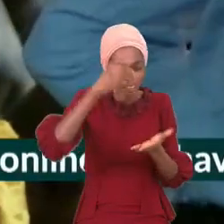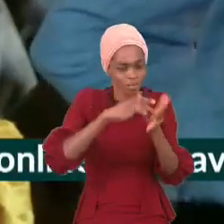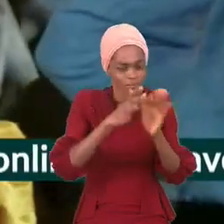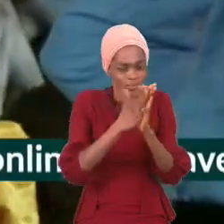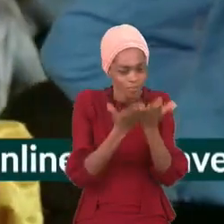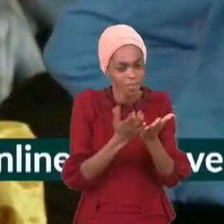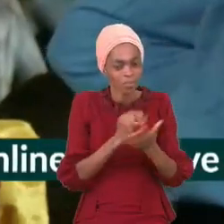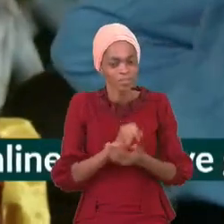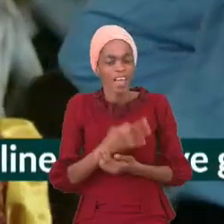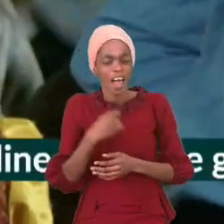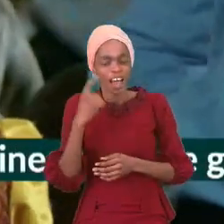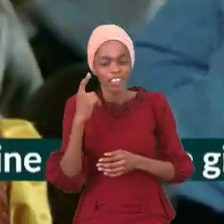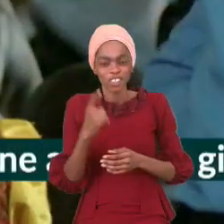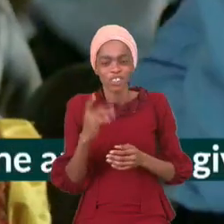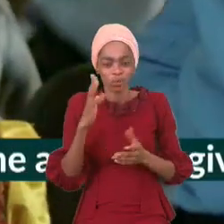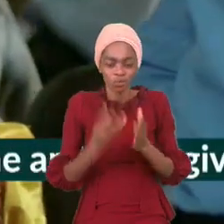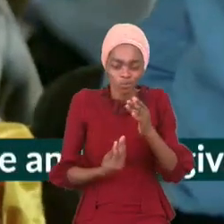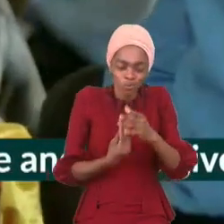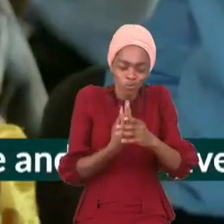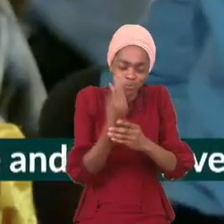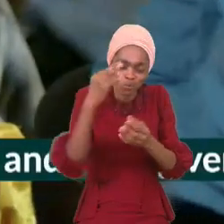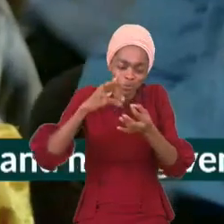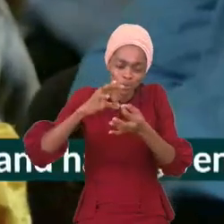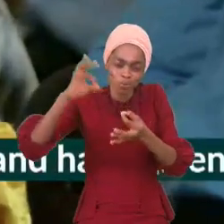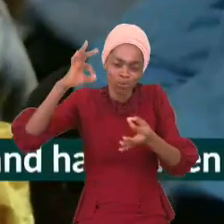And we all will be praying for you as a family.